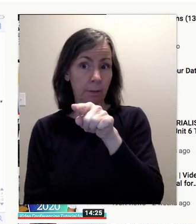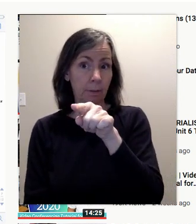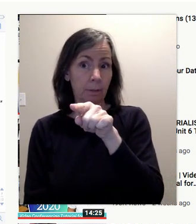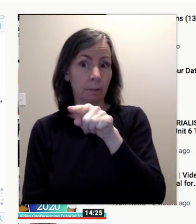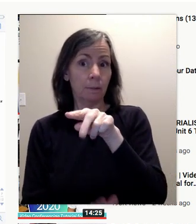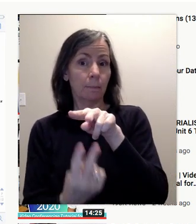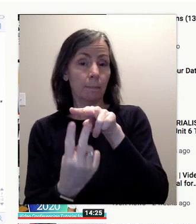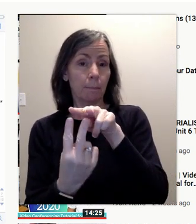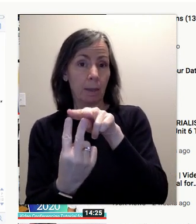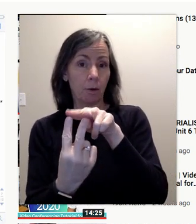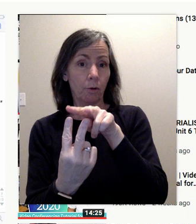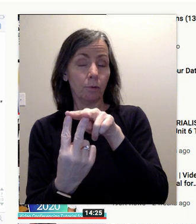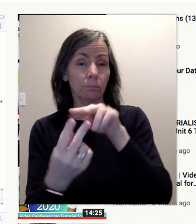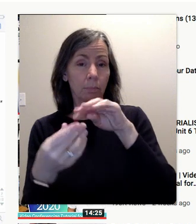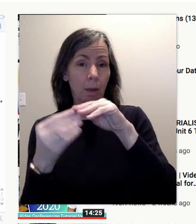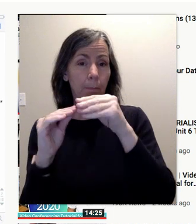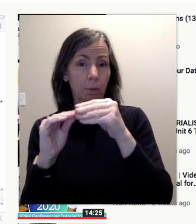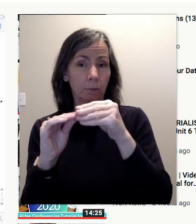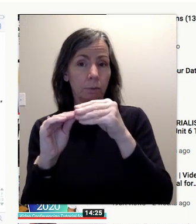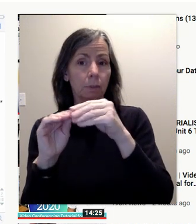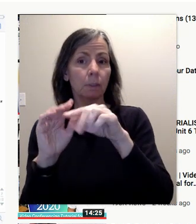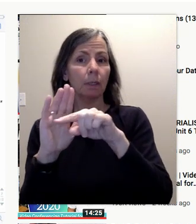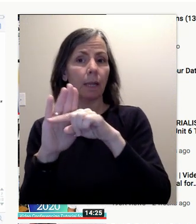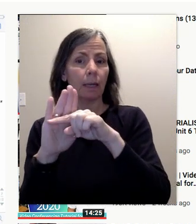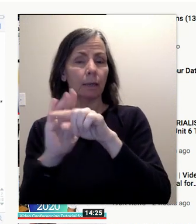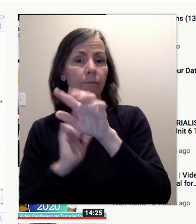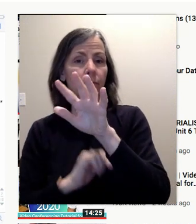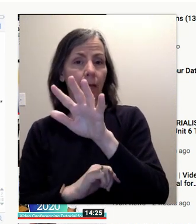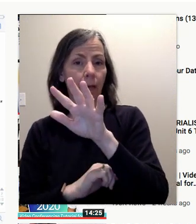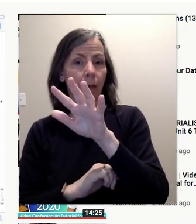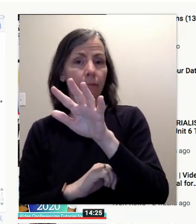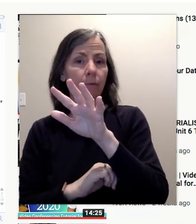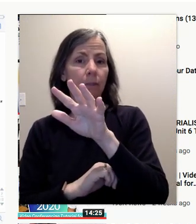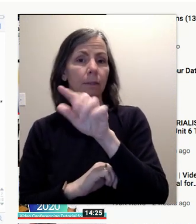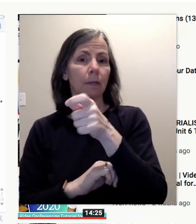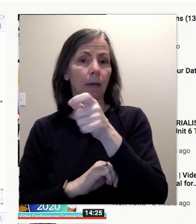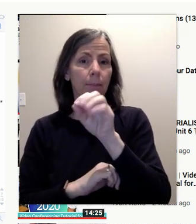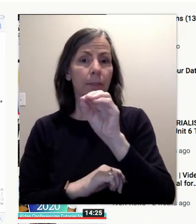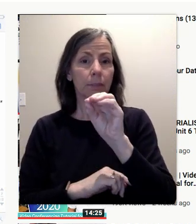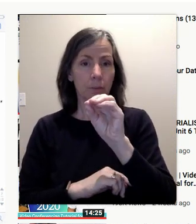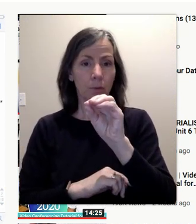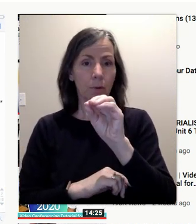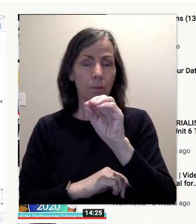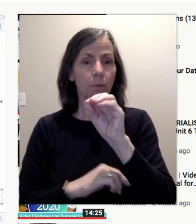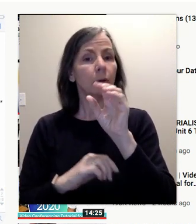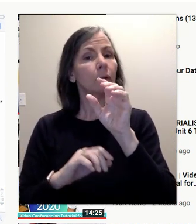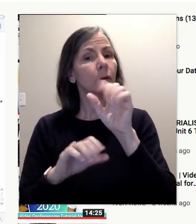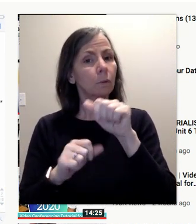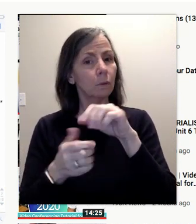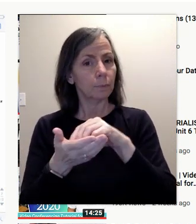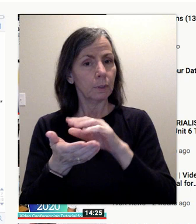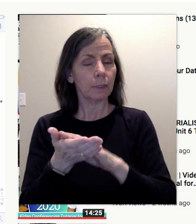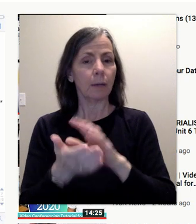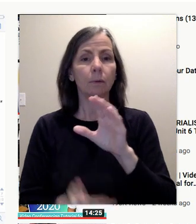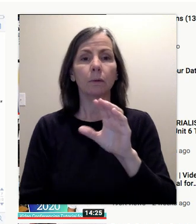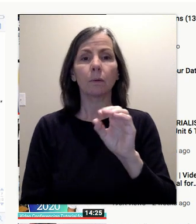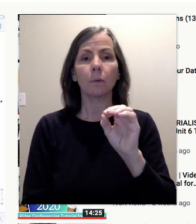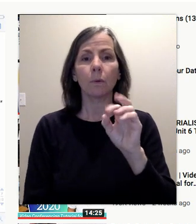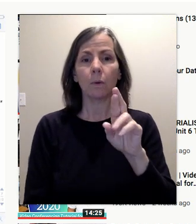-5, 0. We can actually even write that as a coordinate pair,